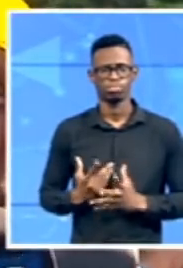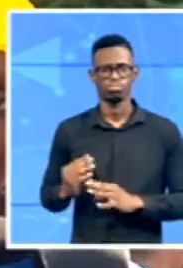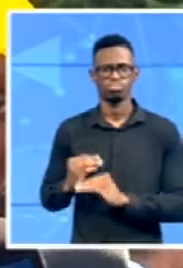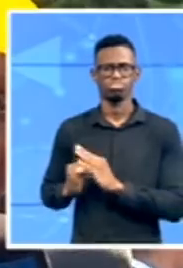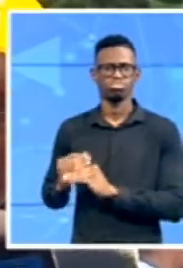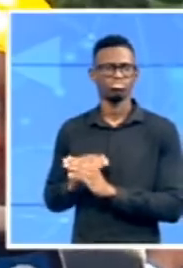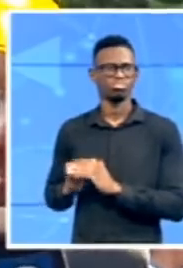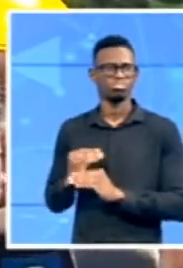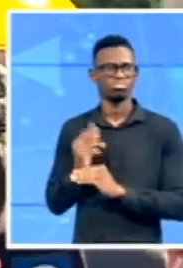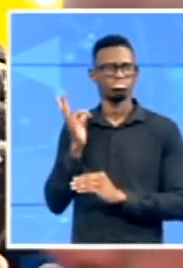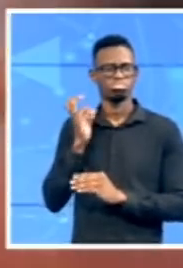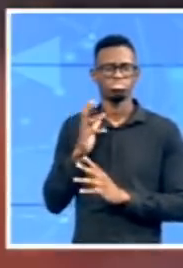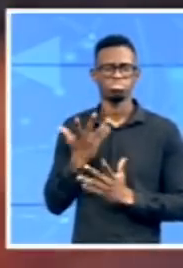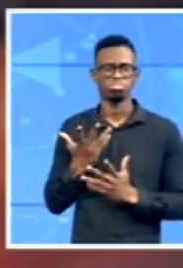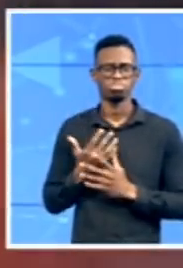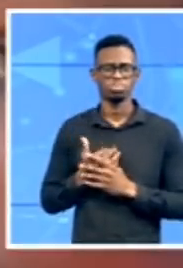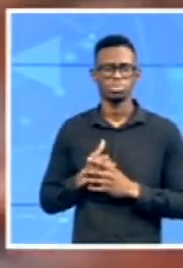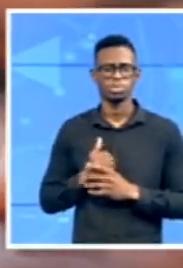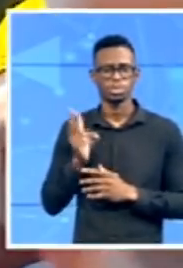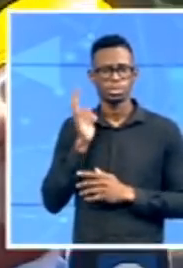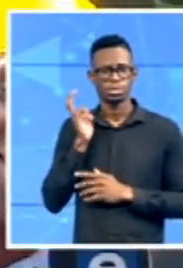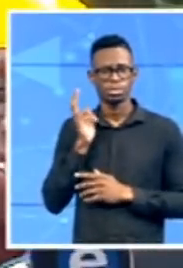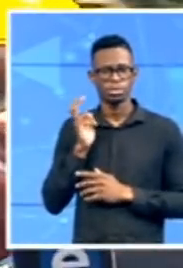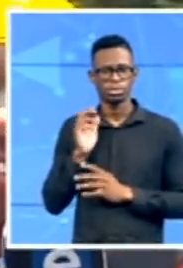Yeah, but I guess I can't use it.